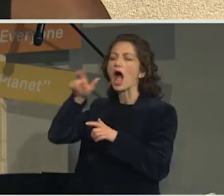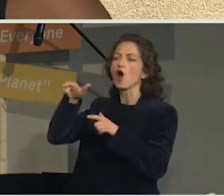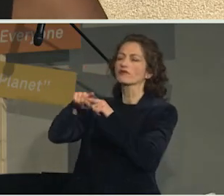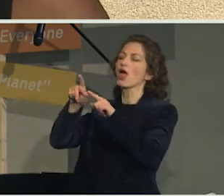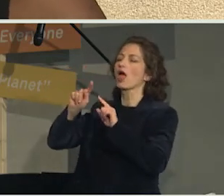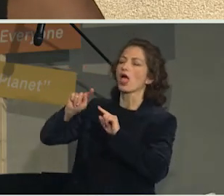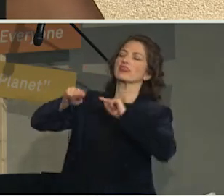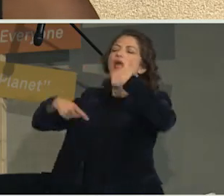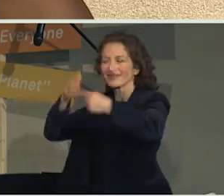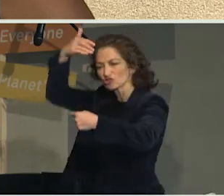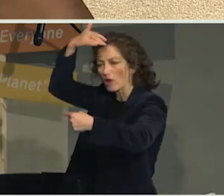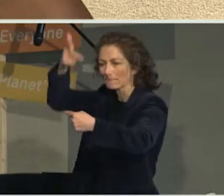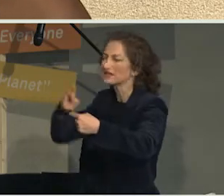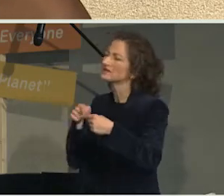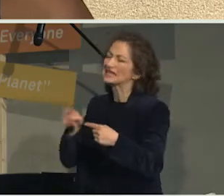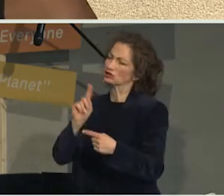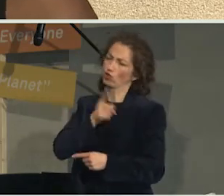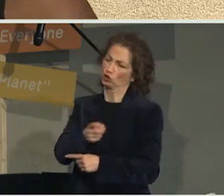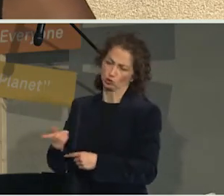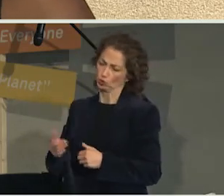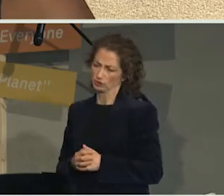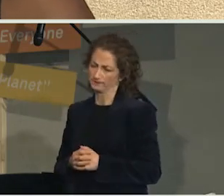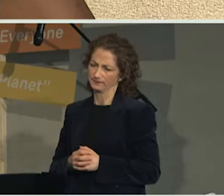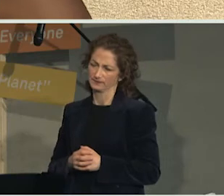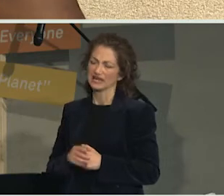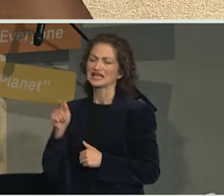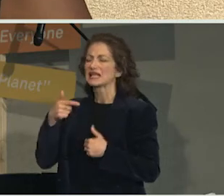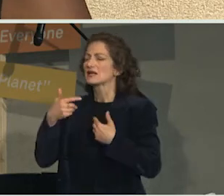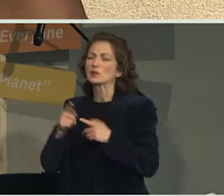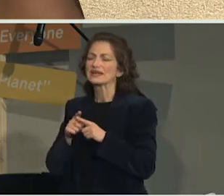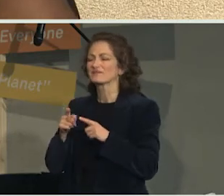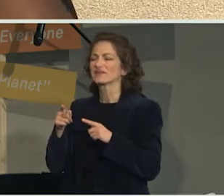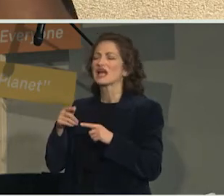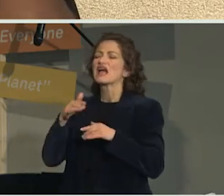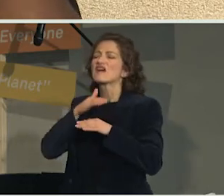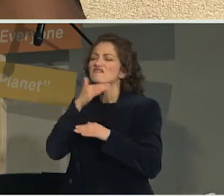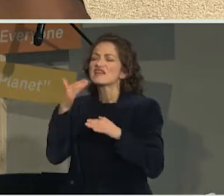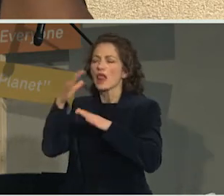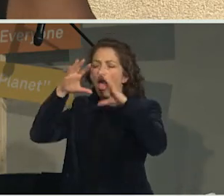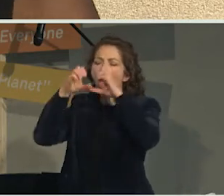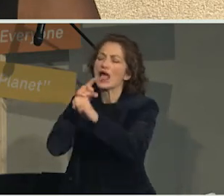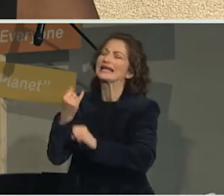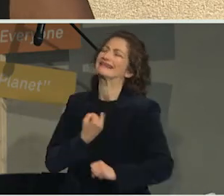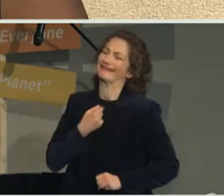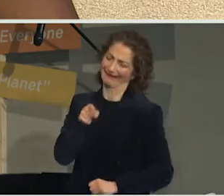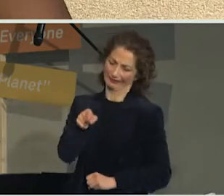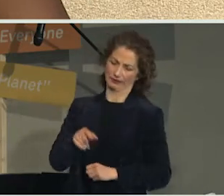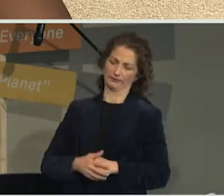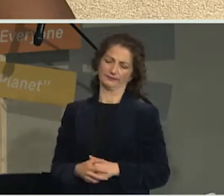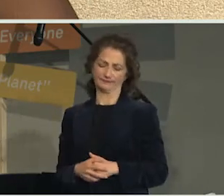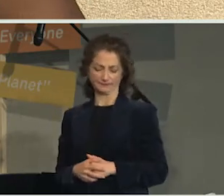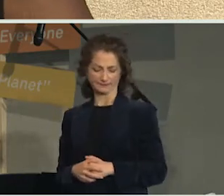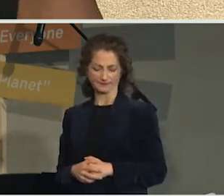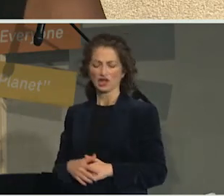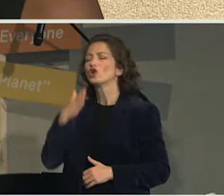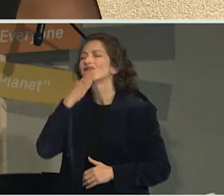too much attention to the issues that divide us. Now, at bottom, there seems to be a nostalgia for the good old days